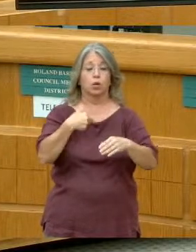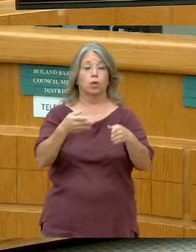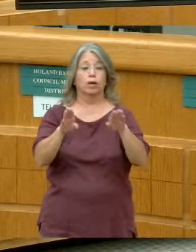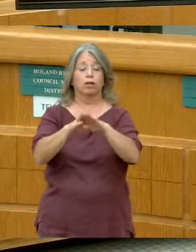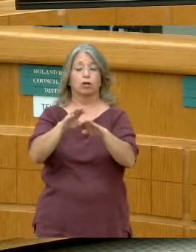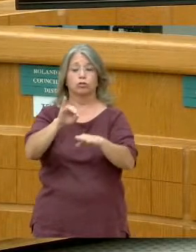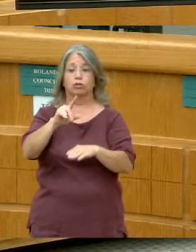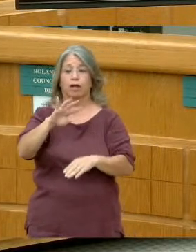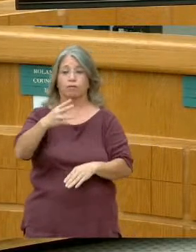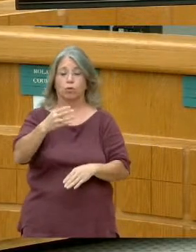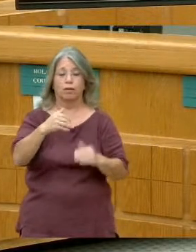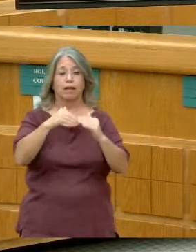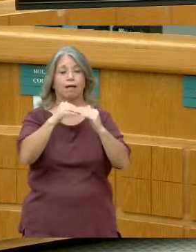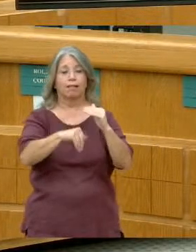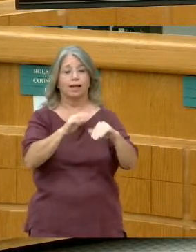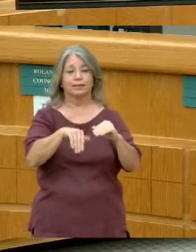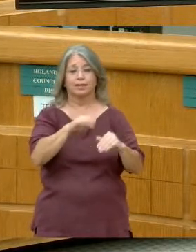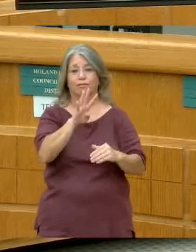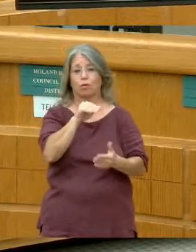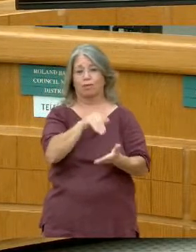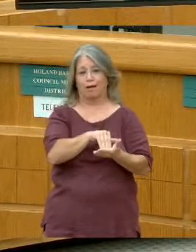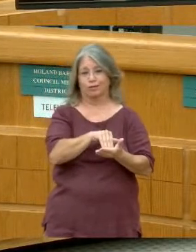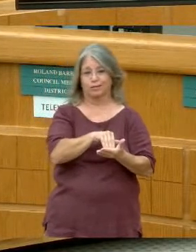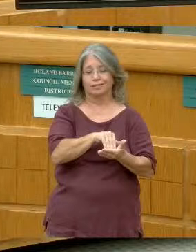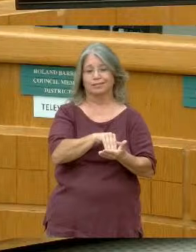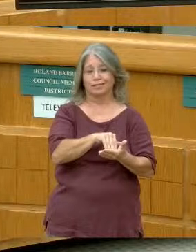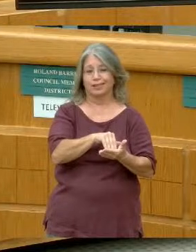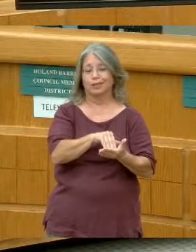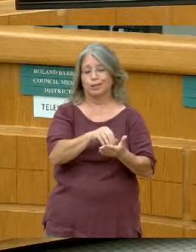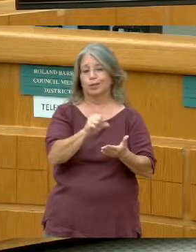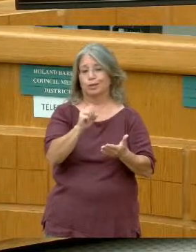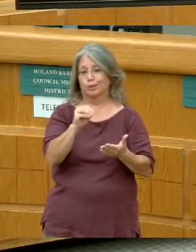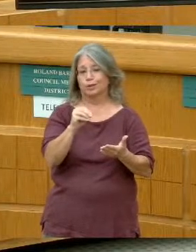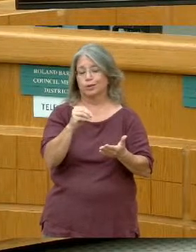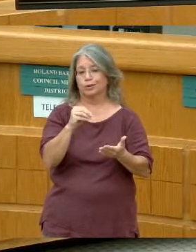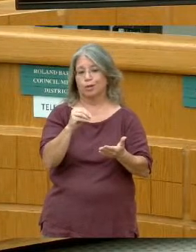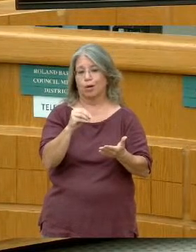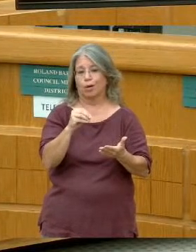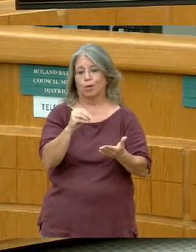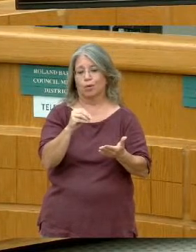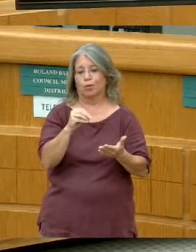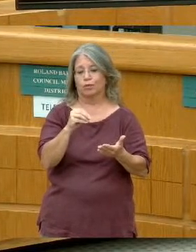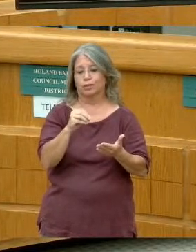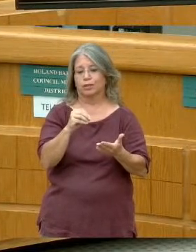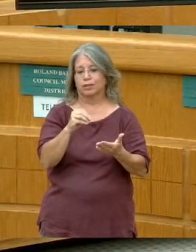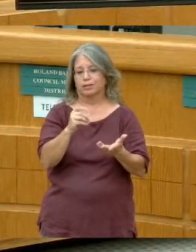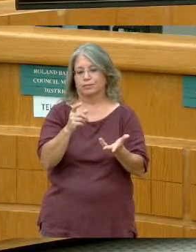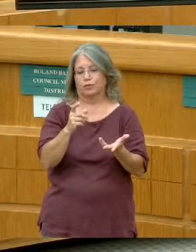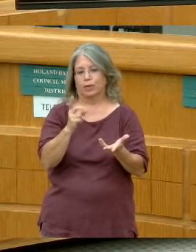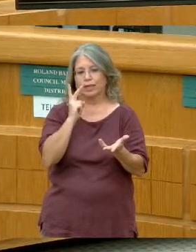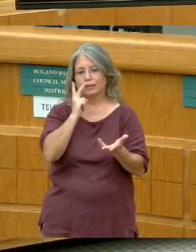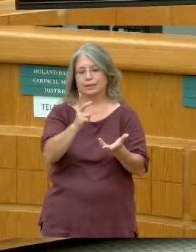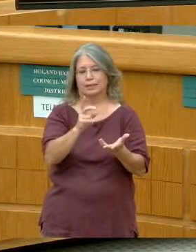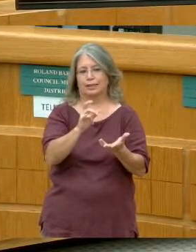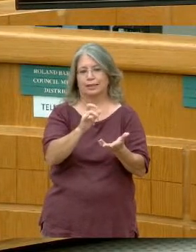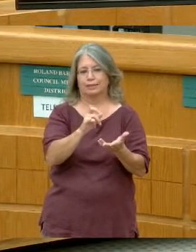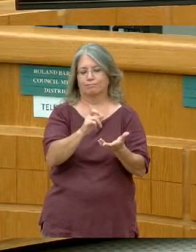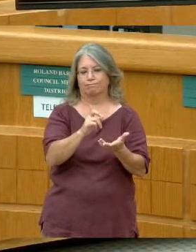less than 4,000. So just by volume of numbers, you can see there's a